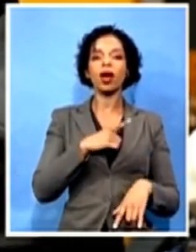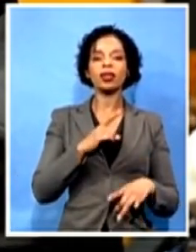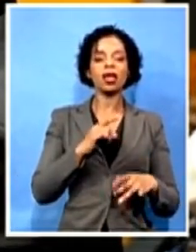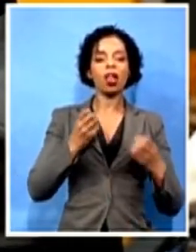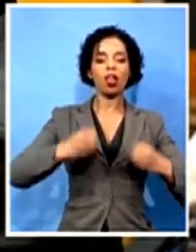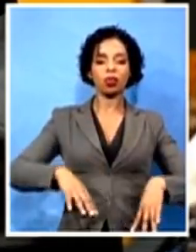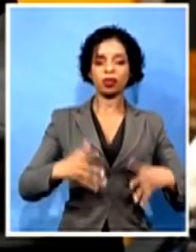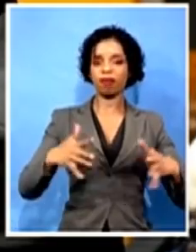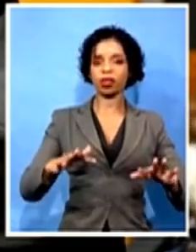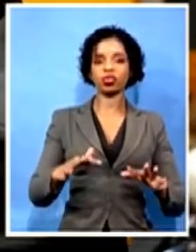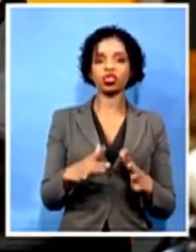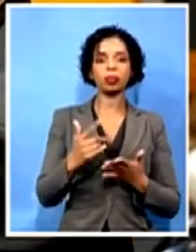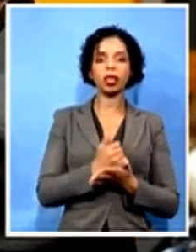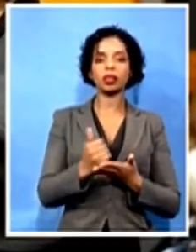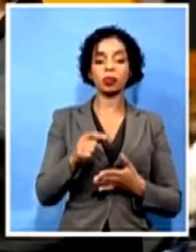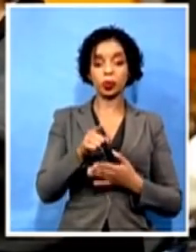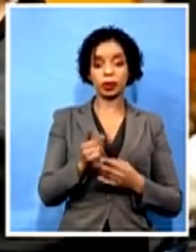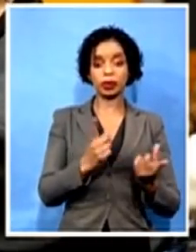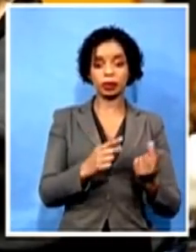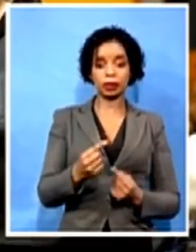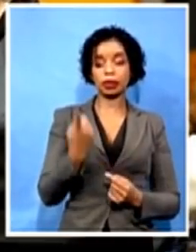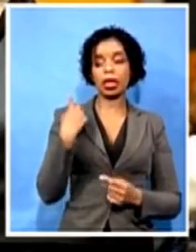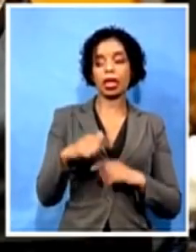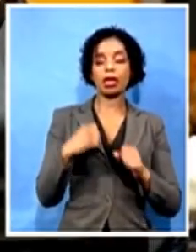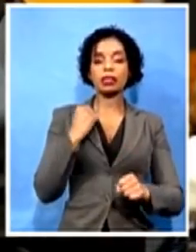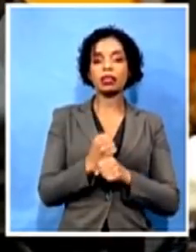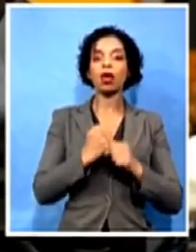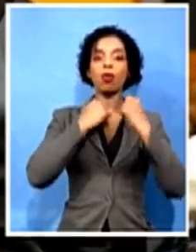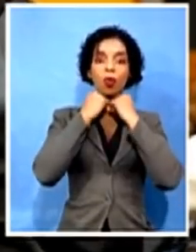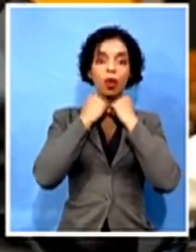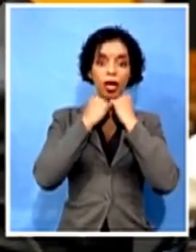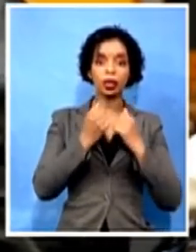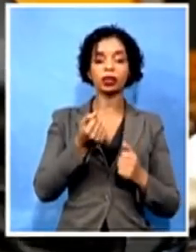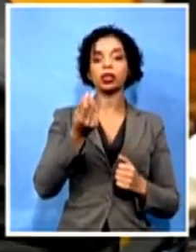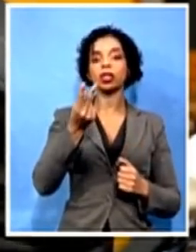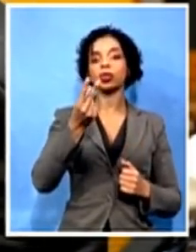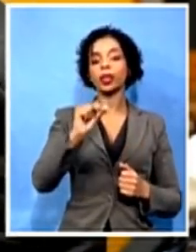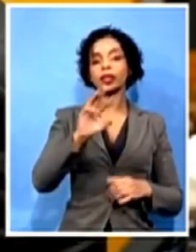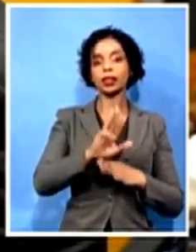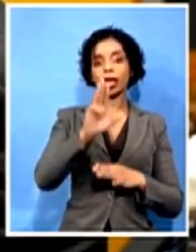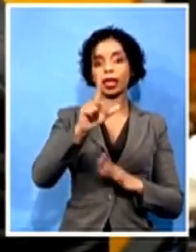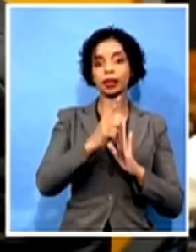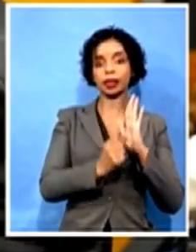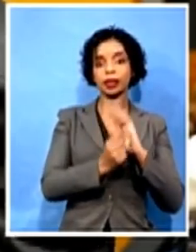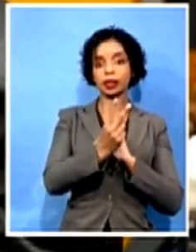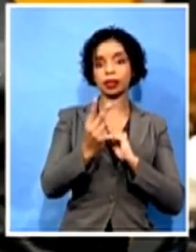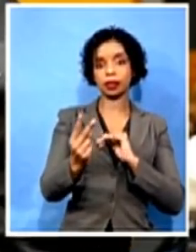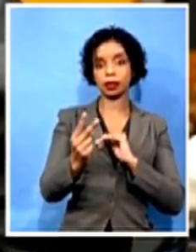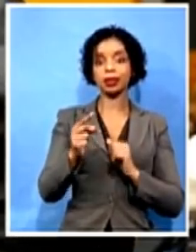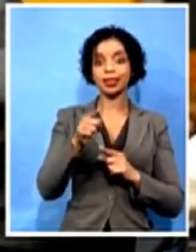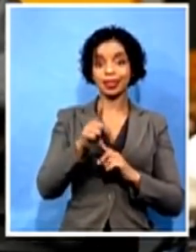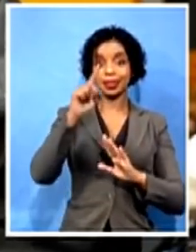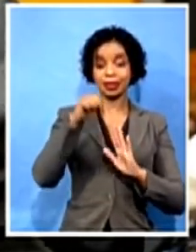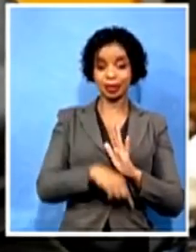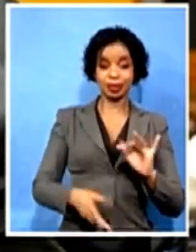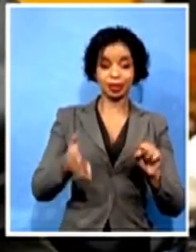August 22nd of August 2019, and the Italian consulate are fully aware of it and what the position is.